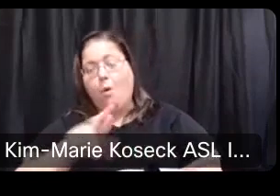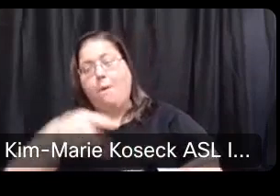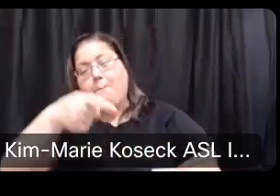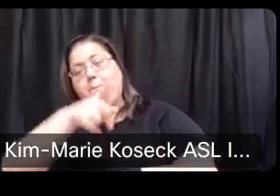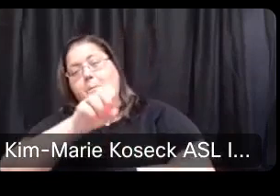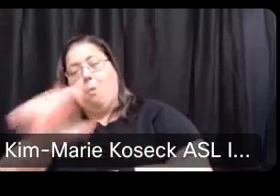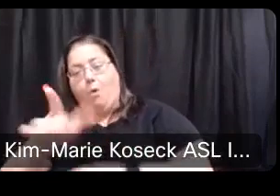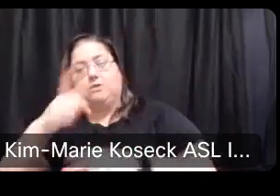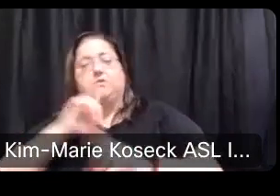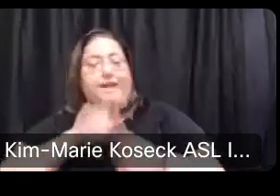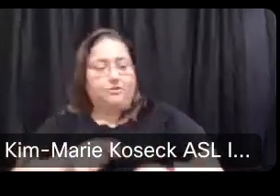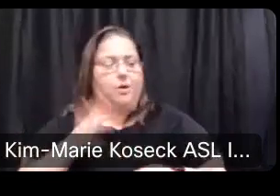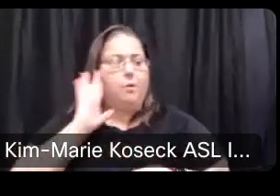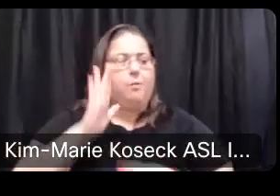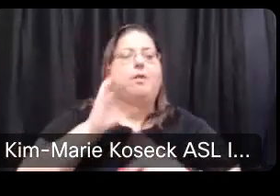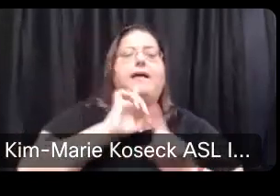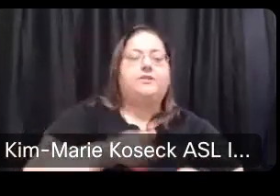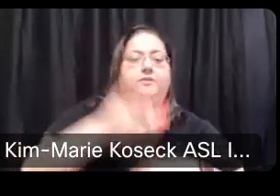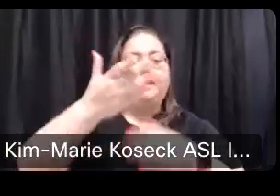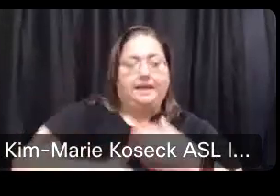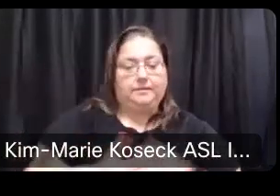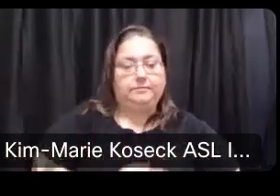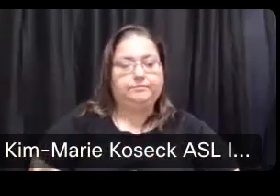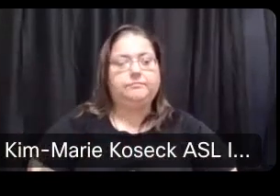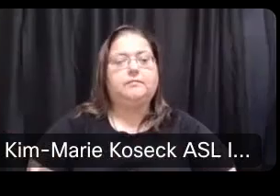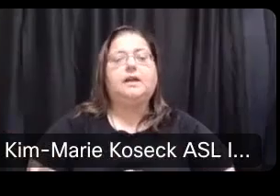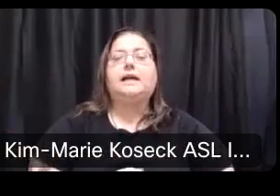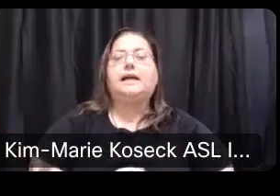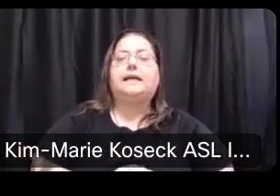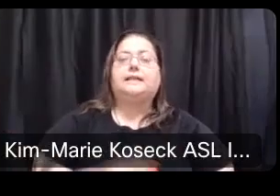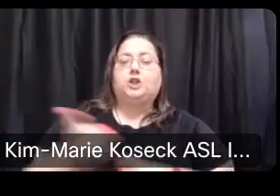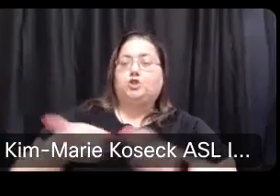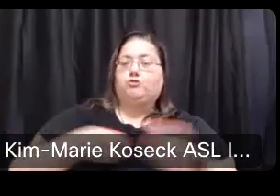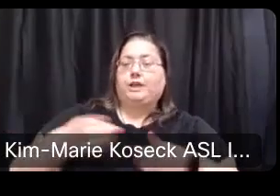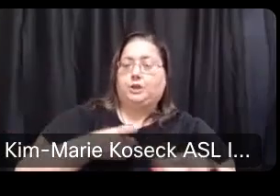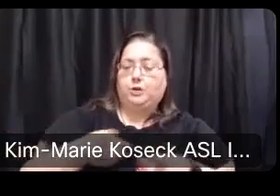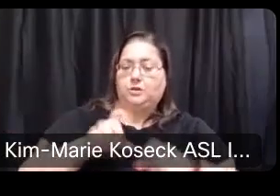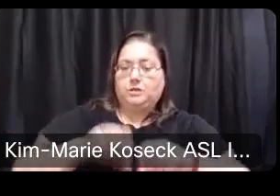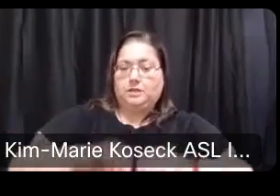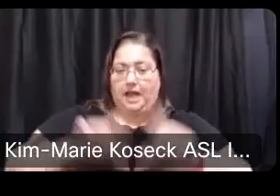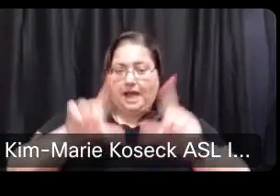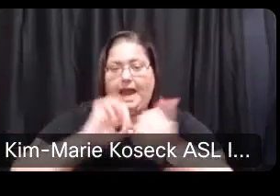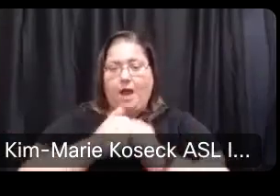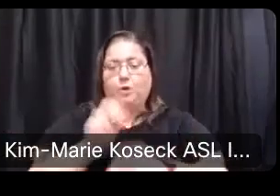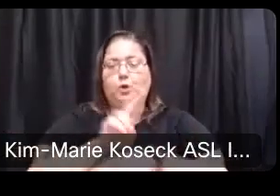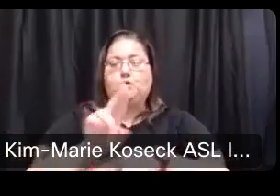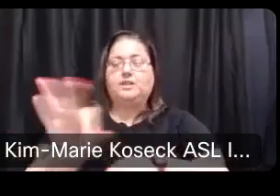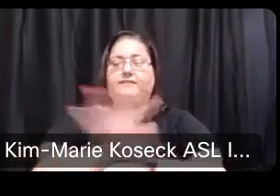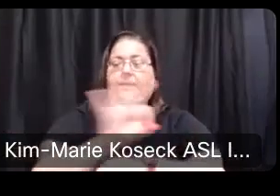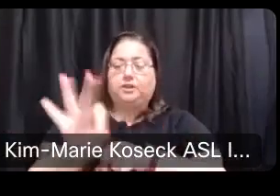we will answer at the end. This is a directional slide for how to use the features within the WebEx